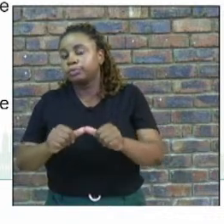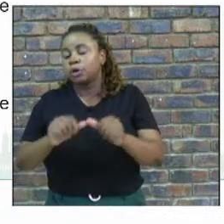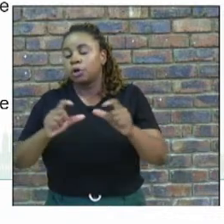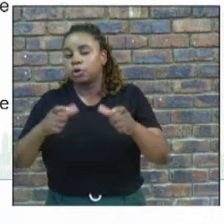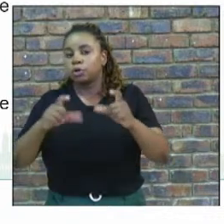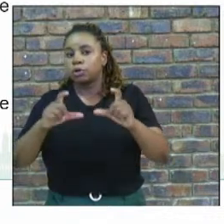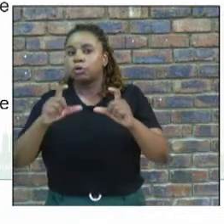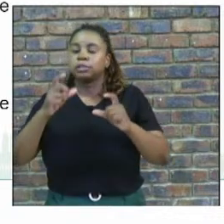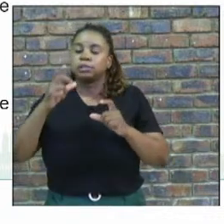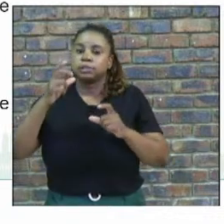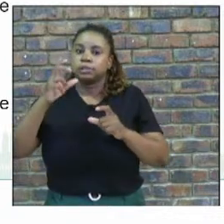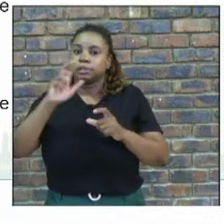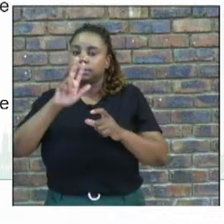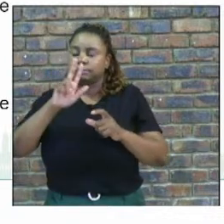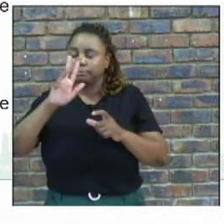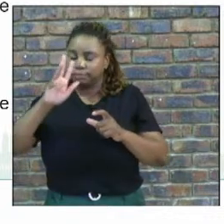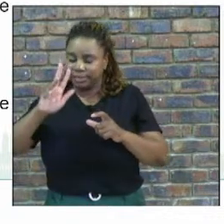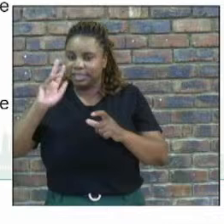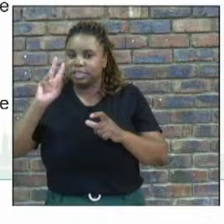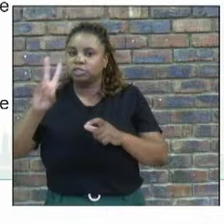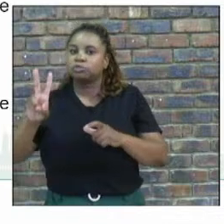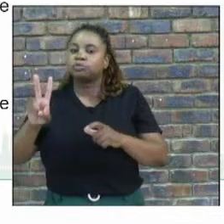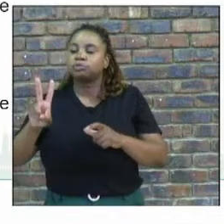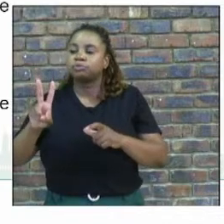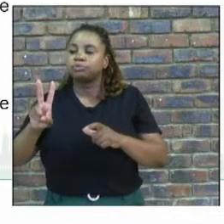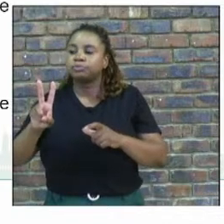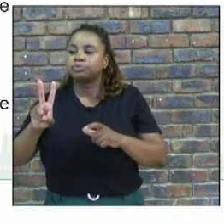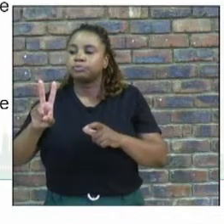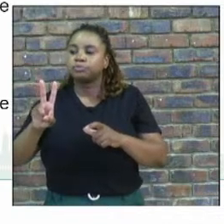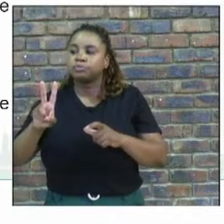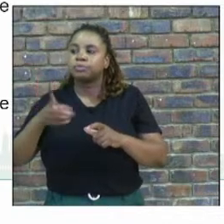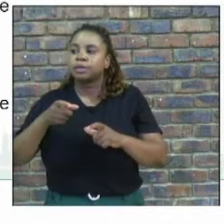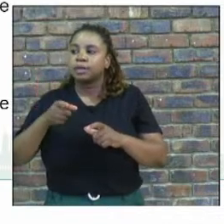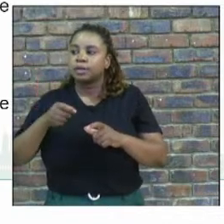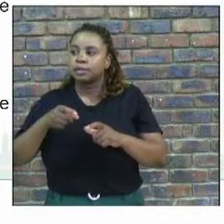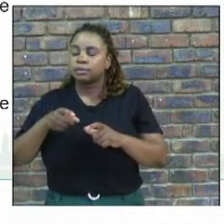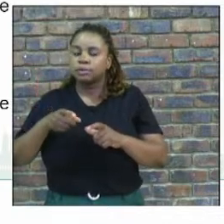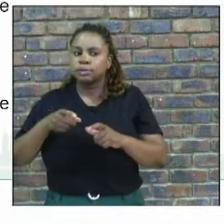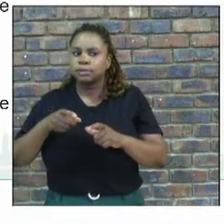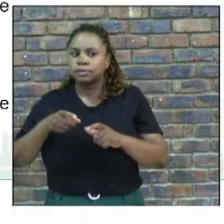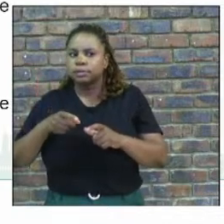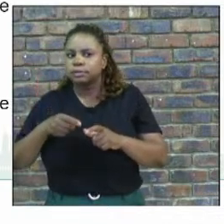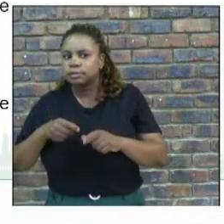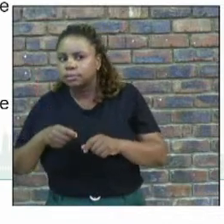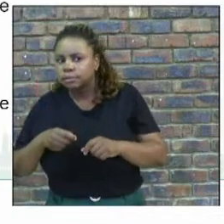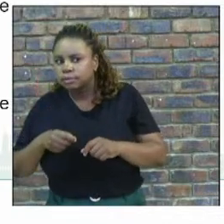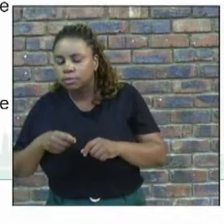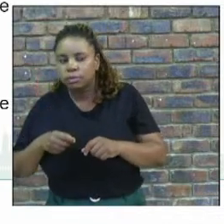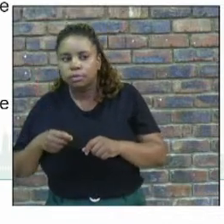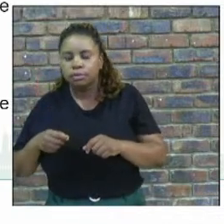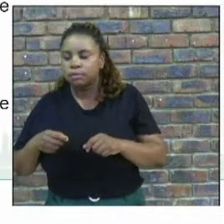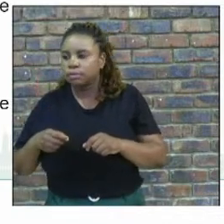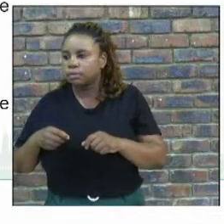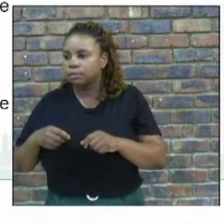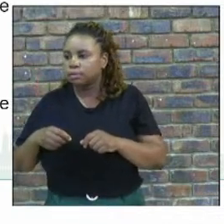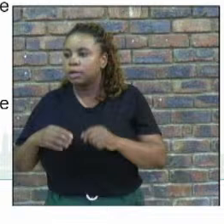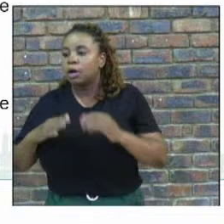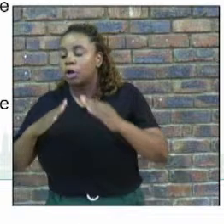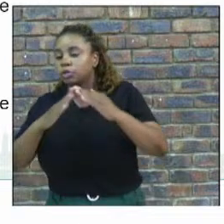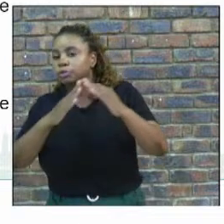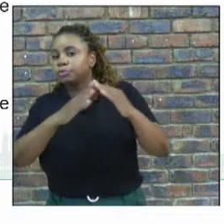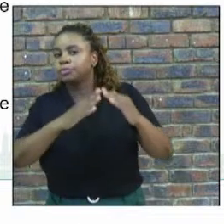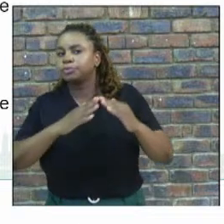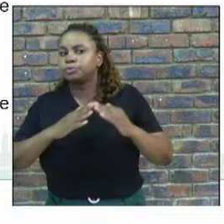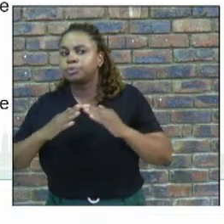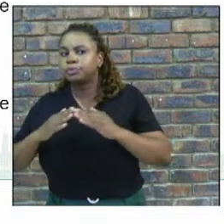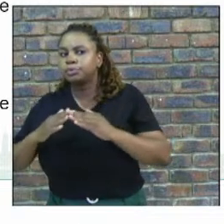it provides for the expropriation of property for the purpose of exploration and production. But